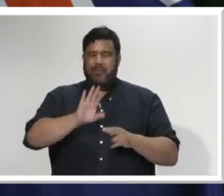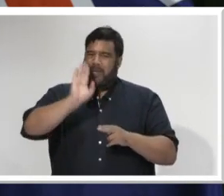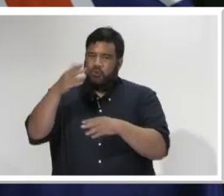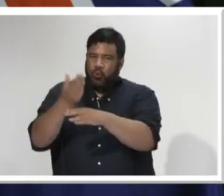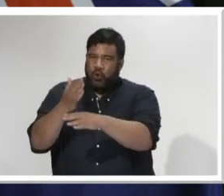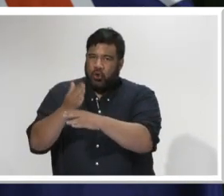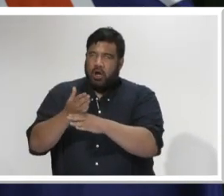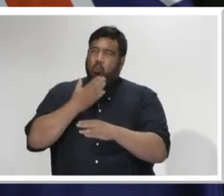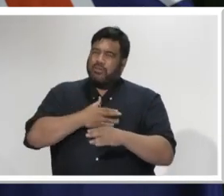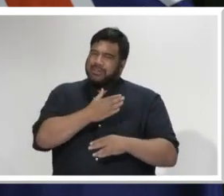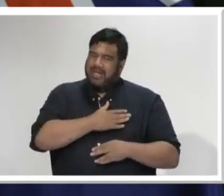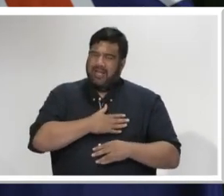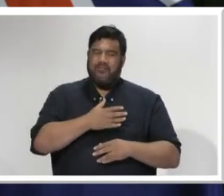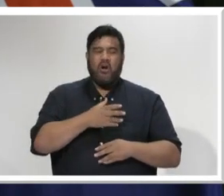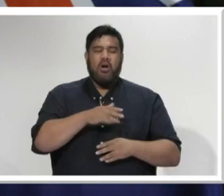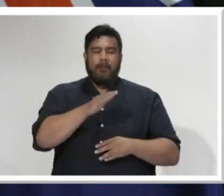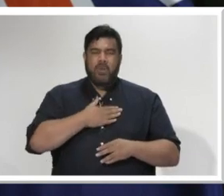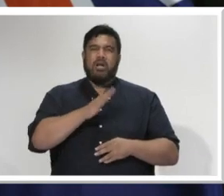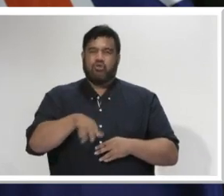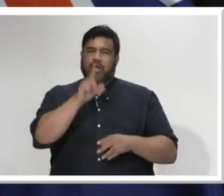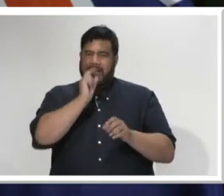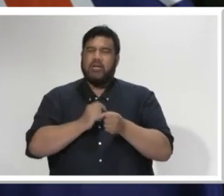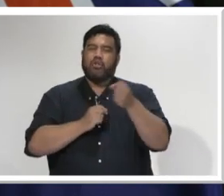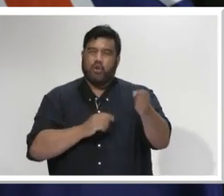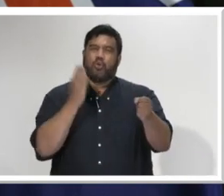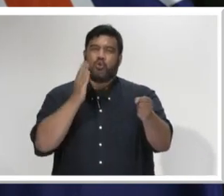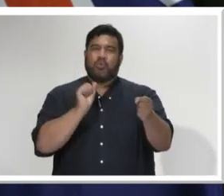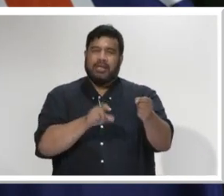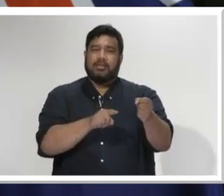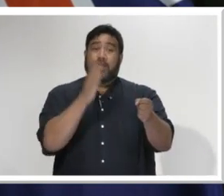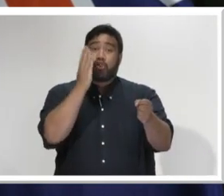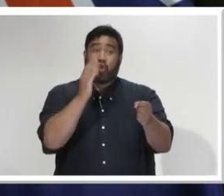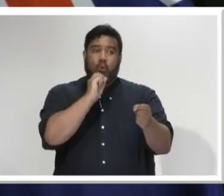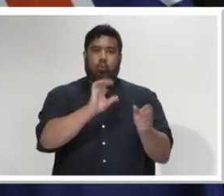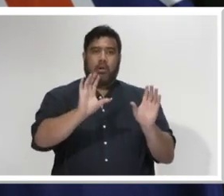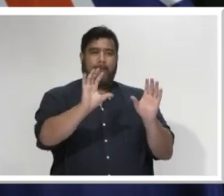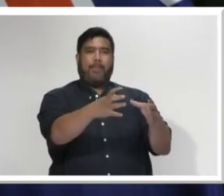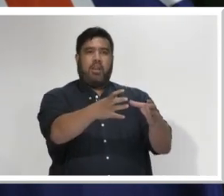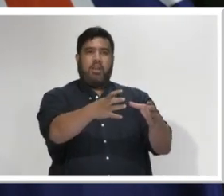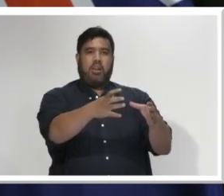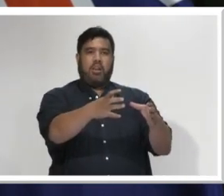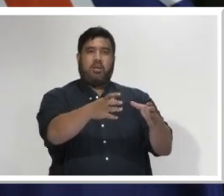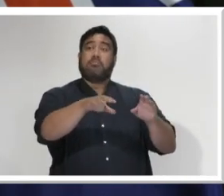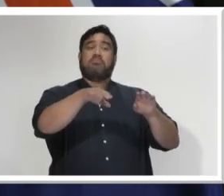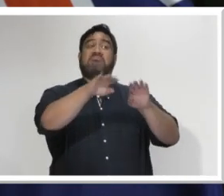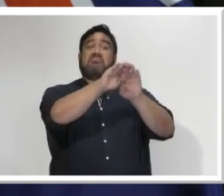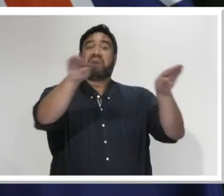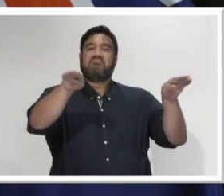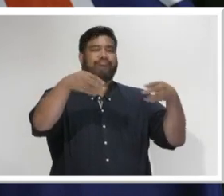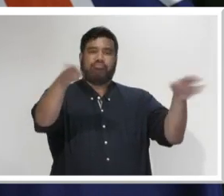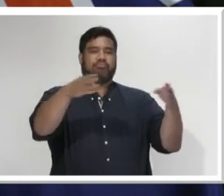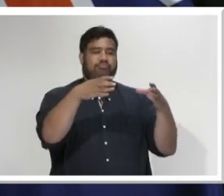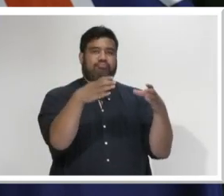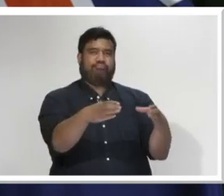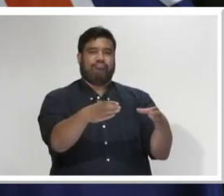to do so safely. Children will be kept in their own school bubbles. small groups to try and limit their exposure to